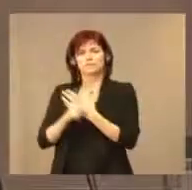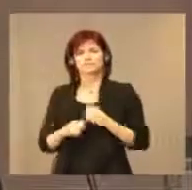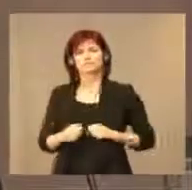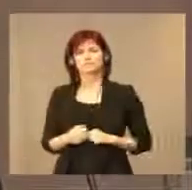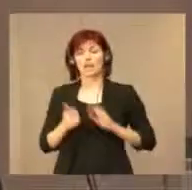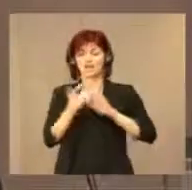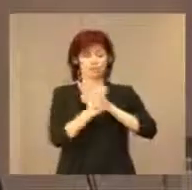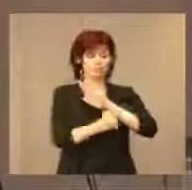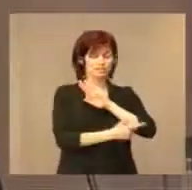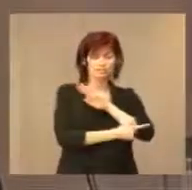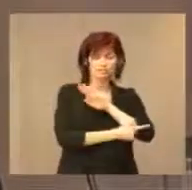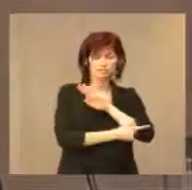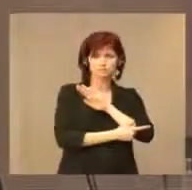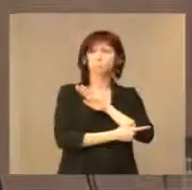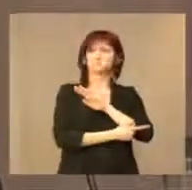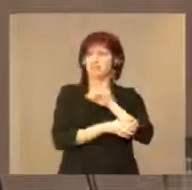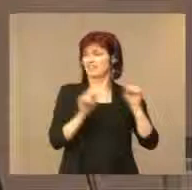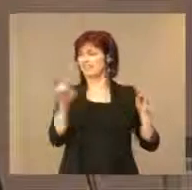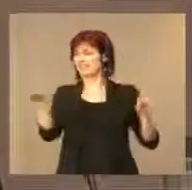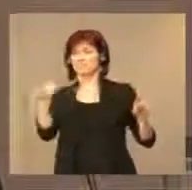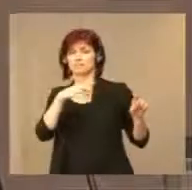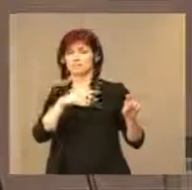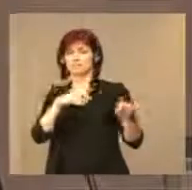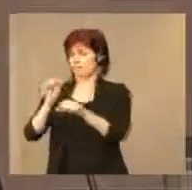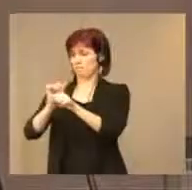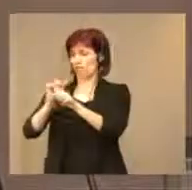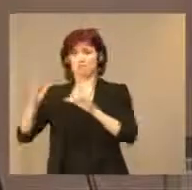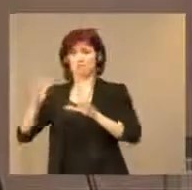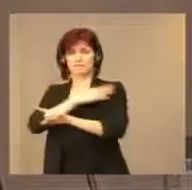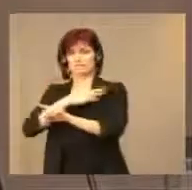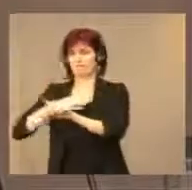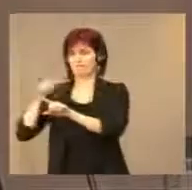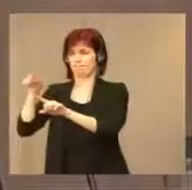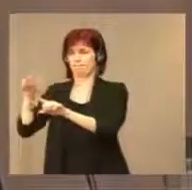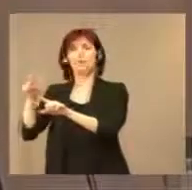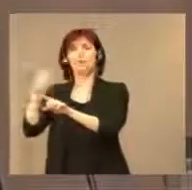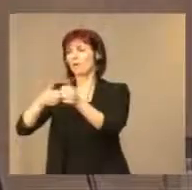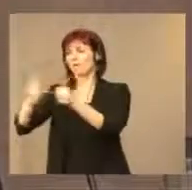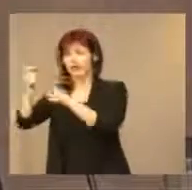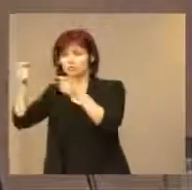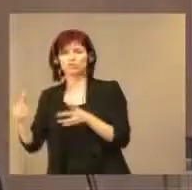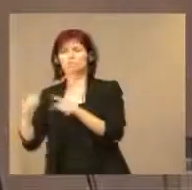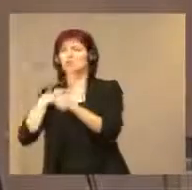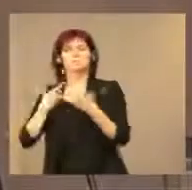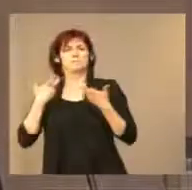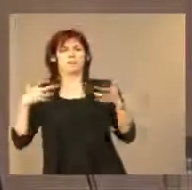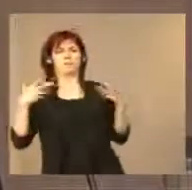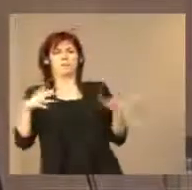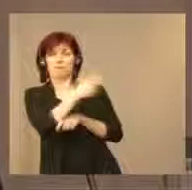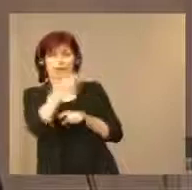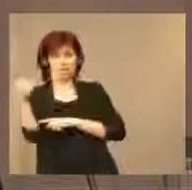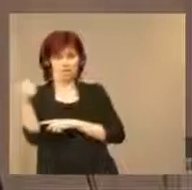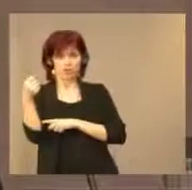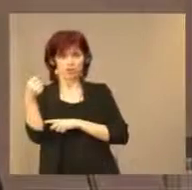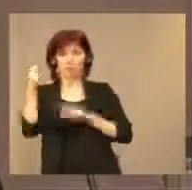Legislation will mean nothing if the employer does not want to hire a First Nations person with disabilities. It is our